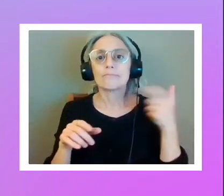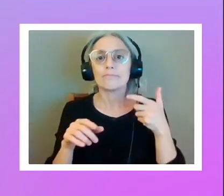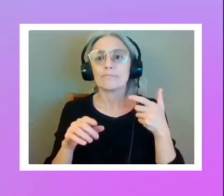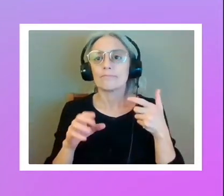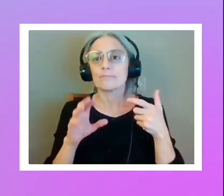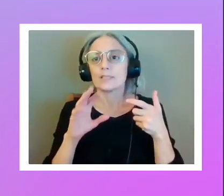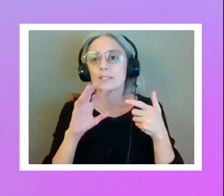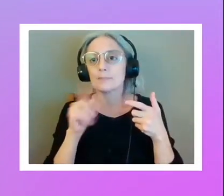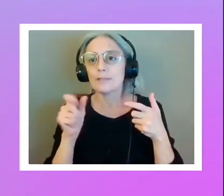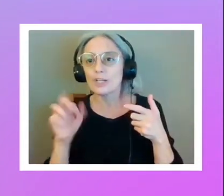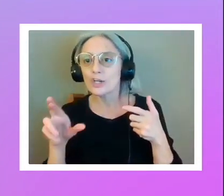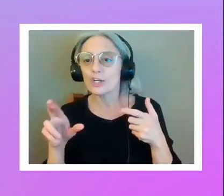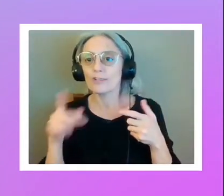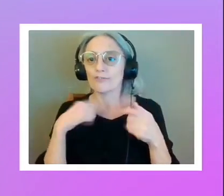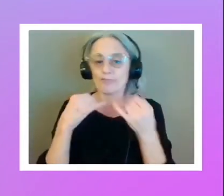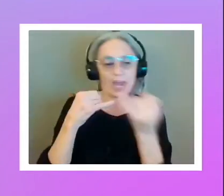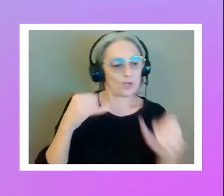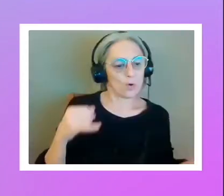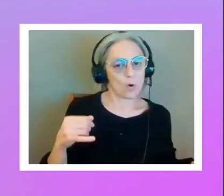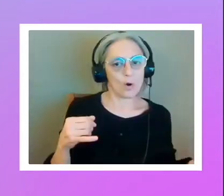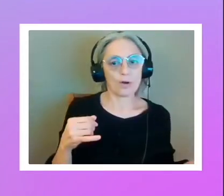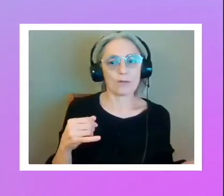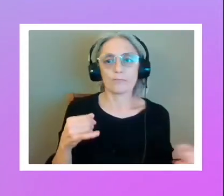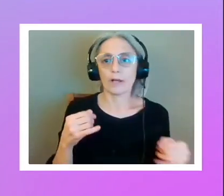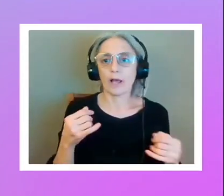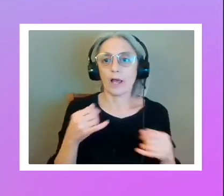red cord, phone jack,